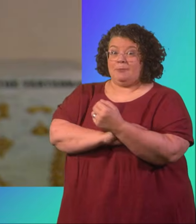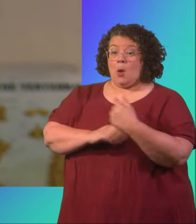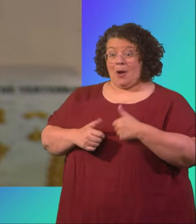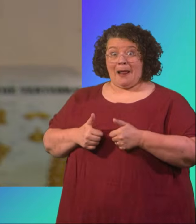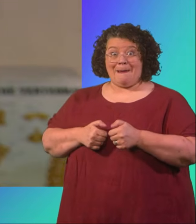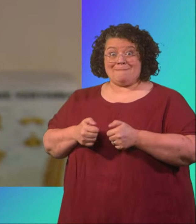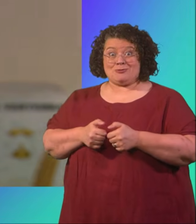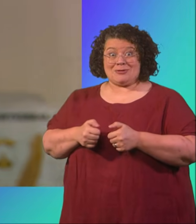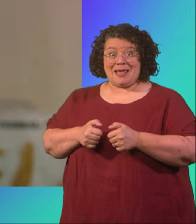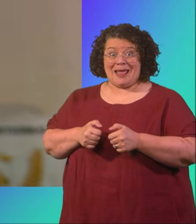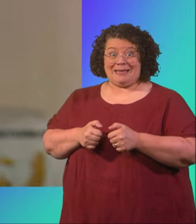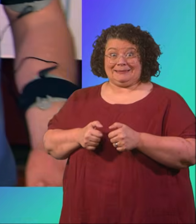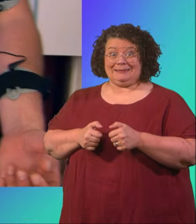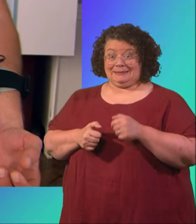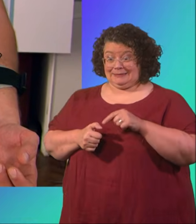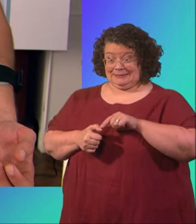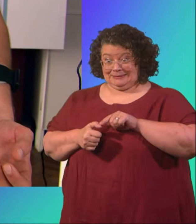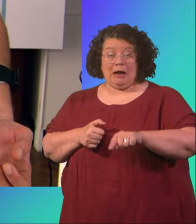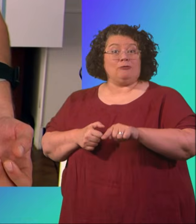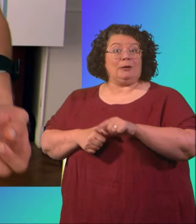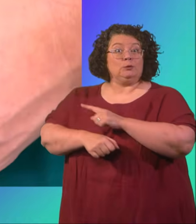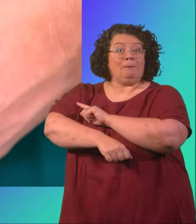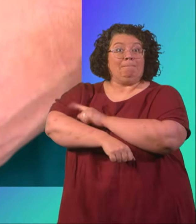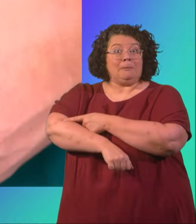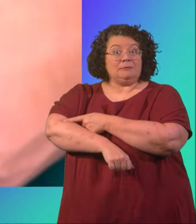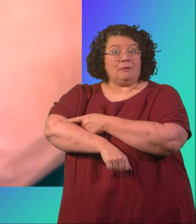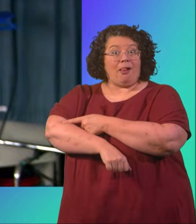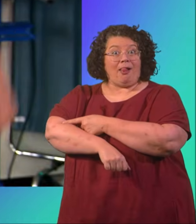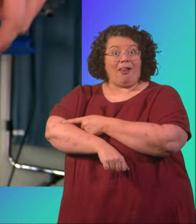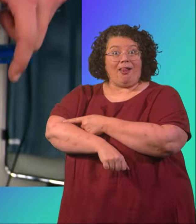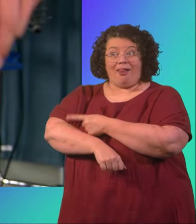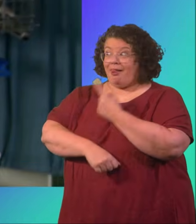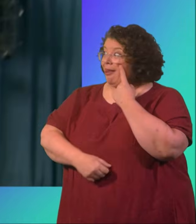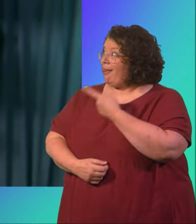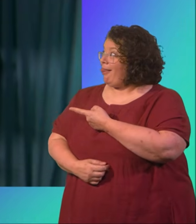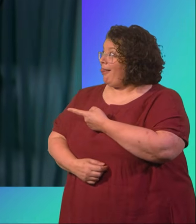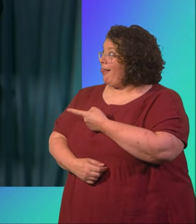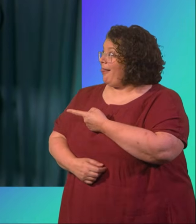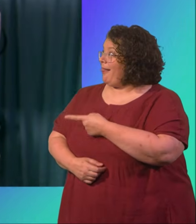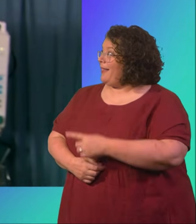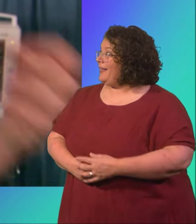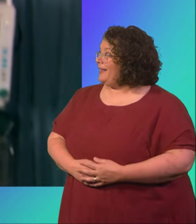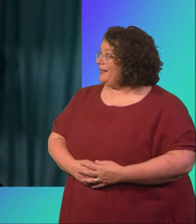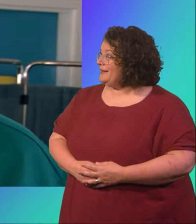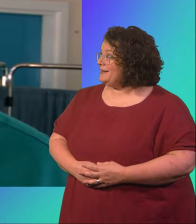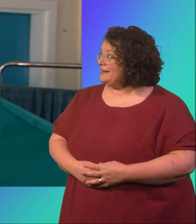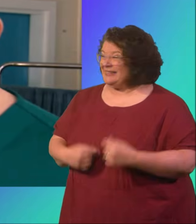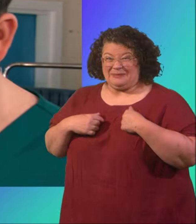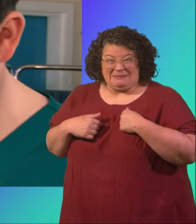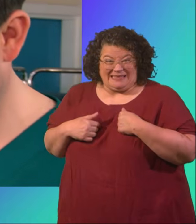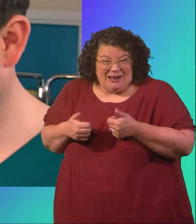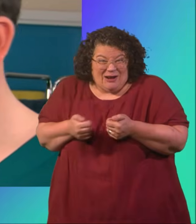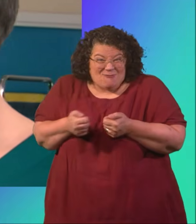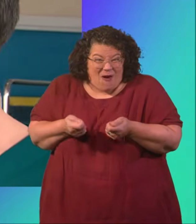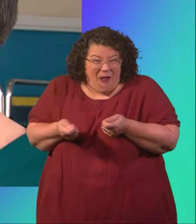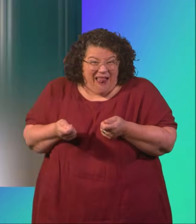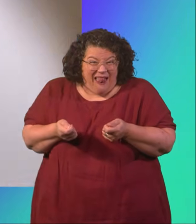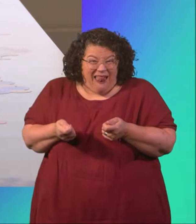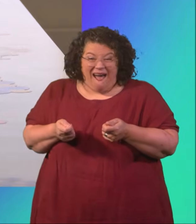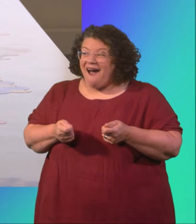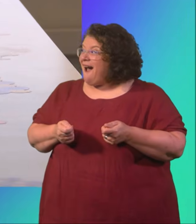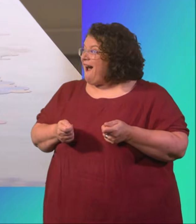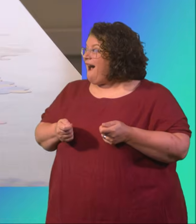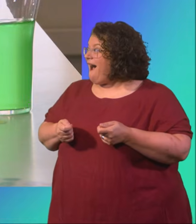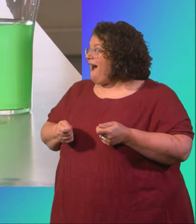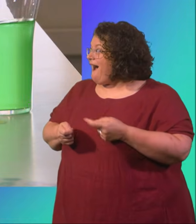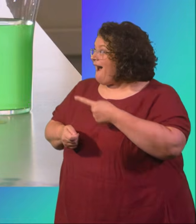electrical charges are sent directly to his muscles, which will make his arms move. See? That was me. Now let's see how many